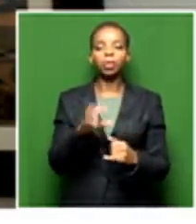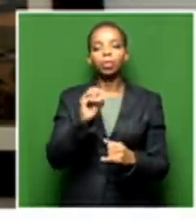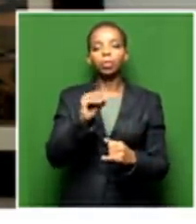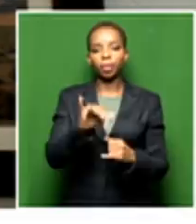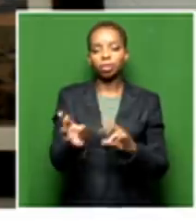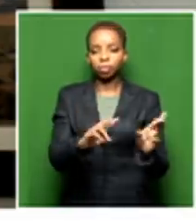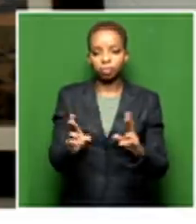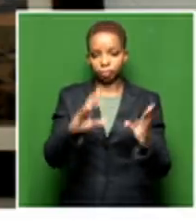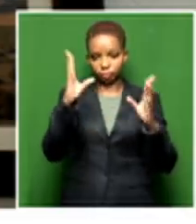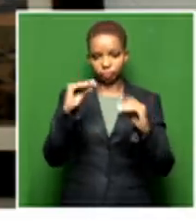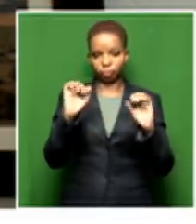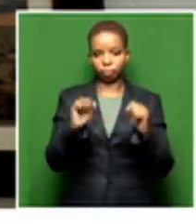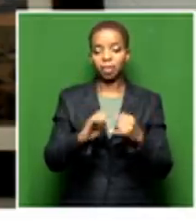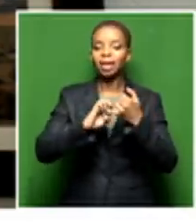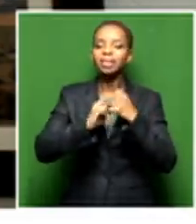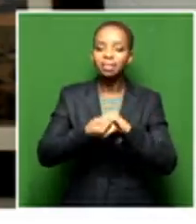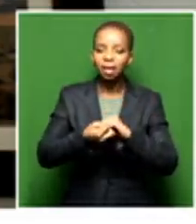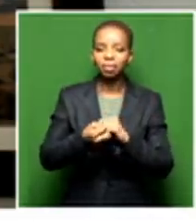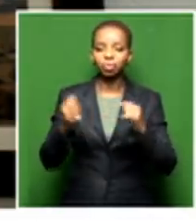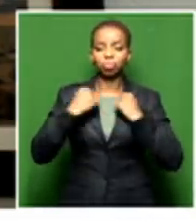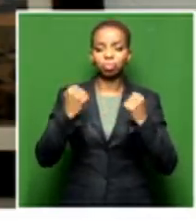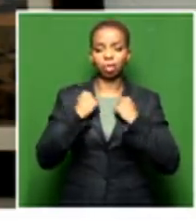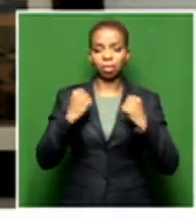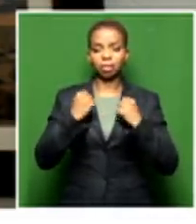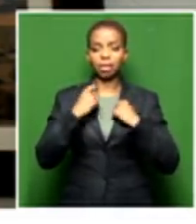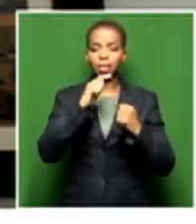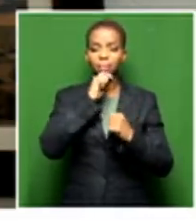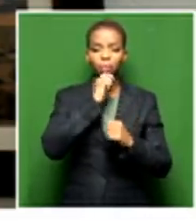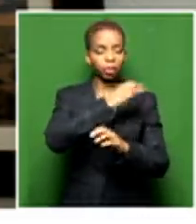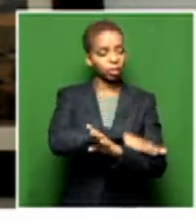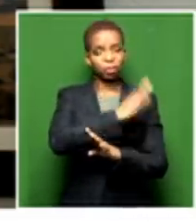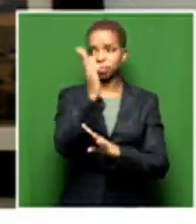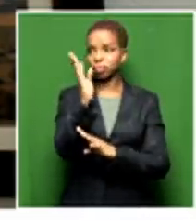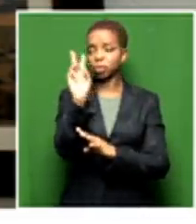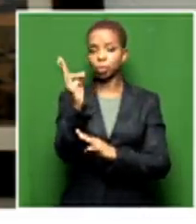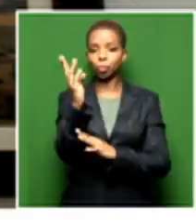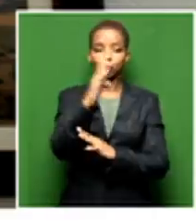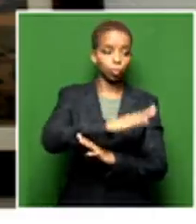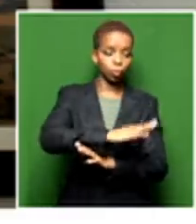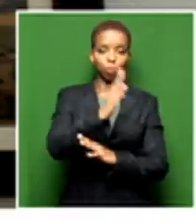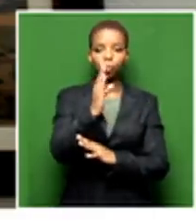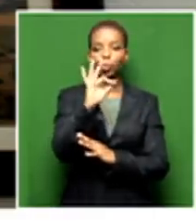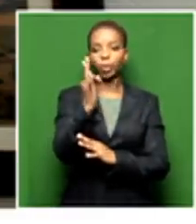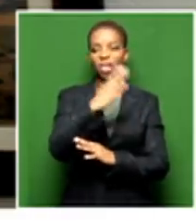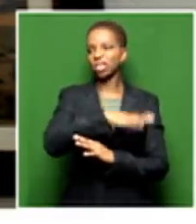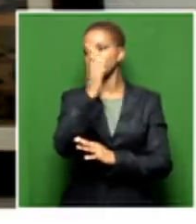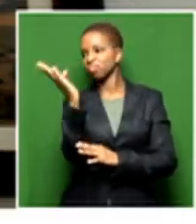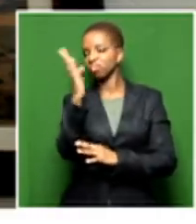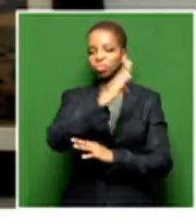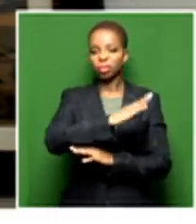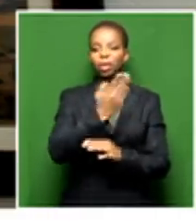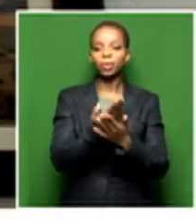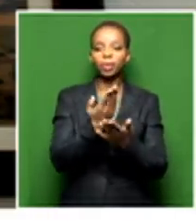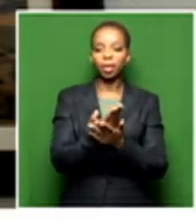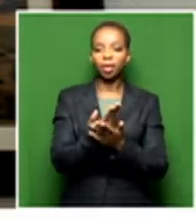So really try and avoid a lot of exercise up to before 2 or 3 in the afternoon. You can exercise